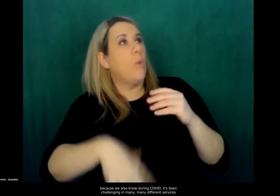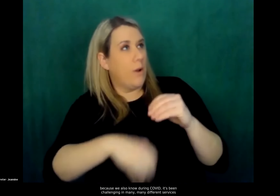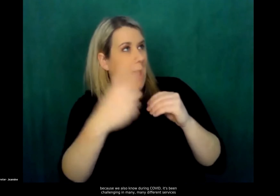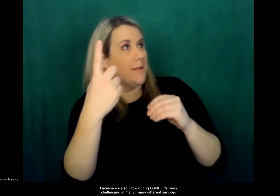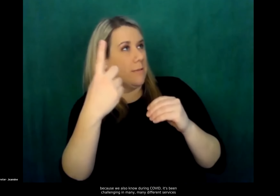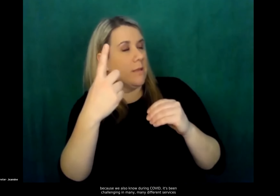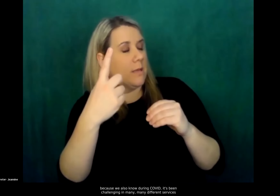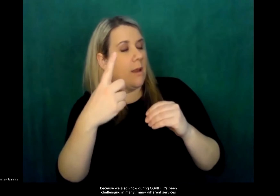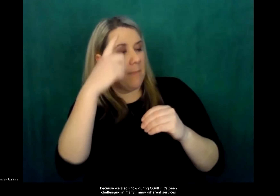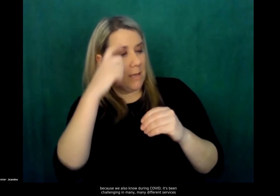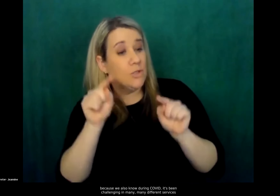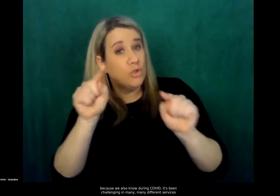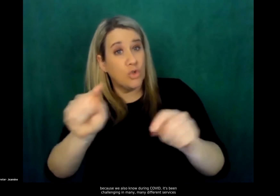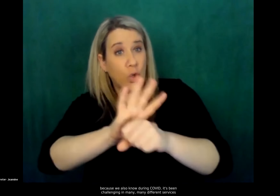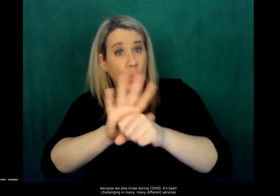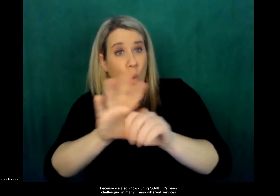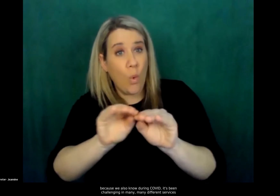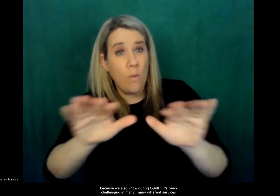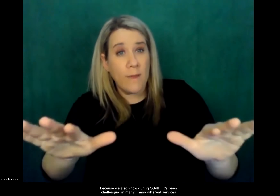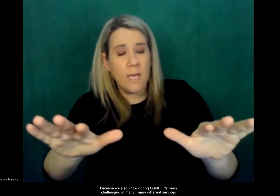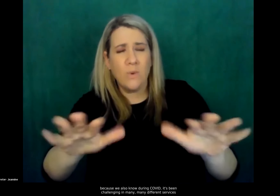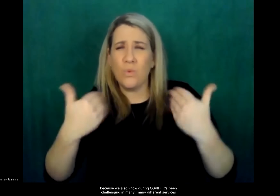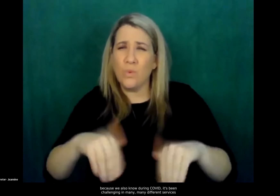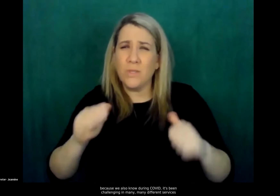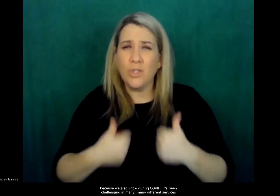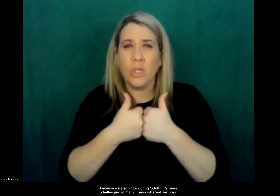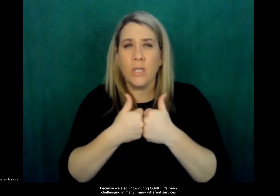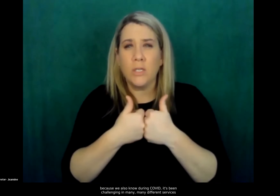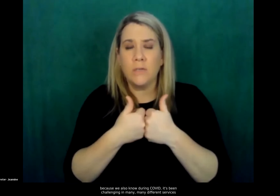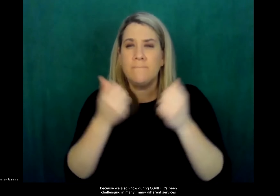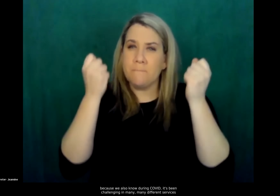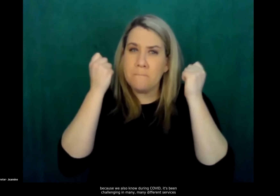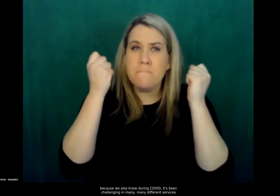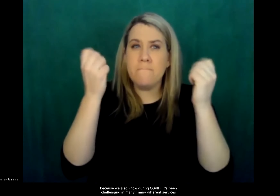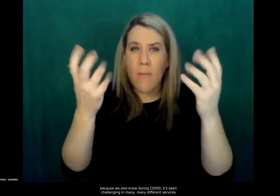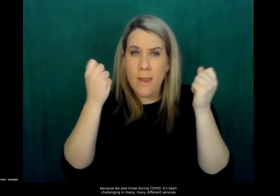because we also know during COVID, it's been challenging in many, many